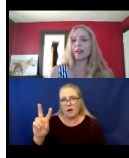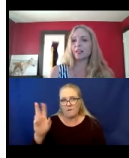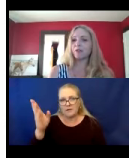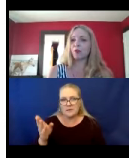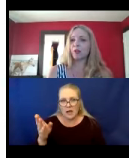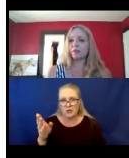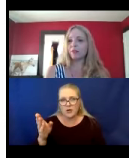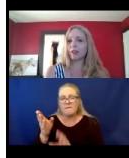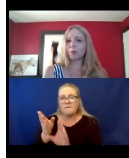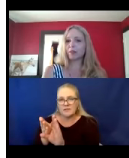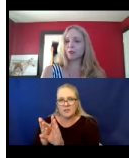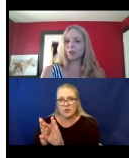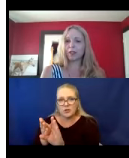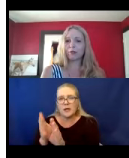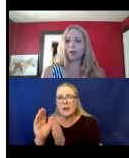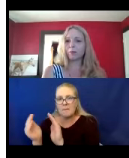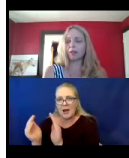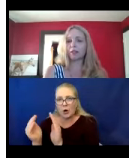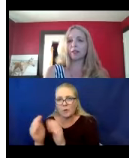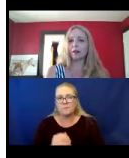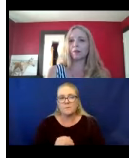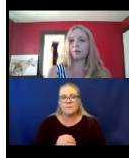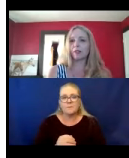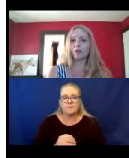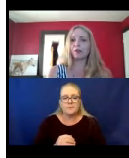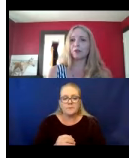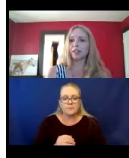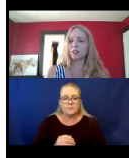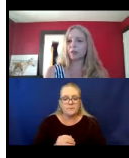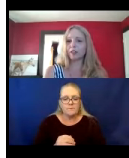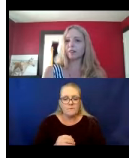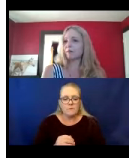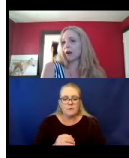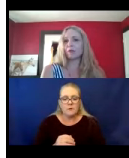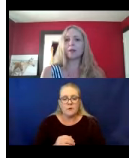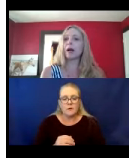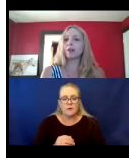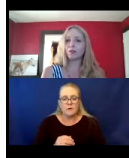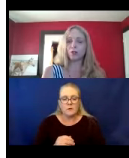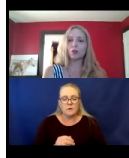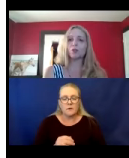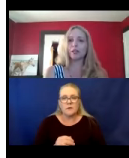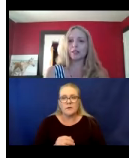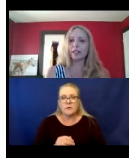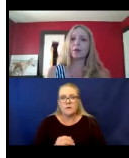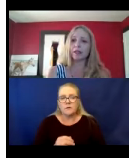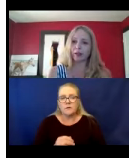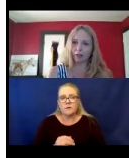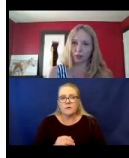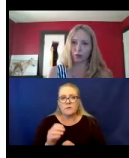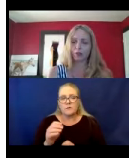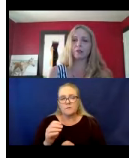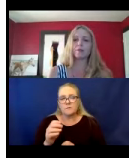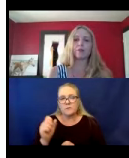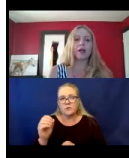And that can, if you put in therapists or psychotherapy, it'll give you a list within however many miles you choose that take